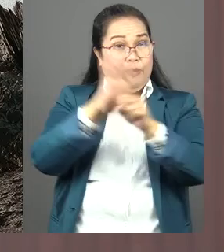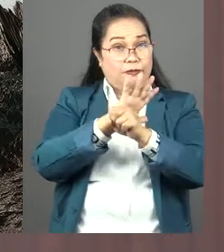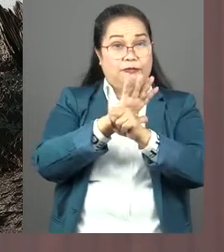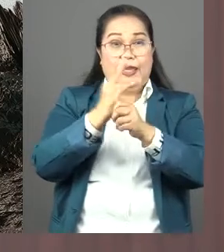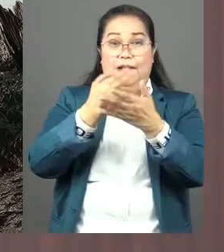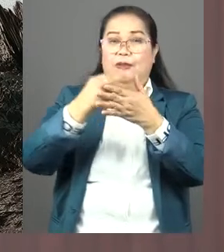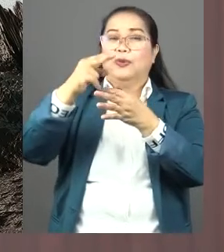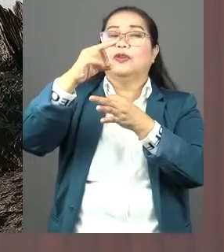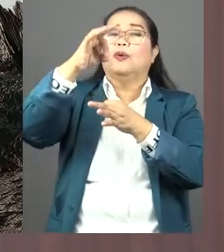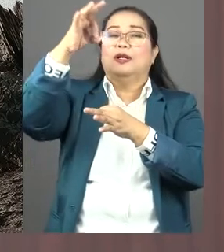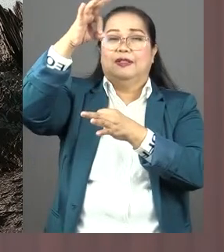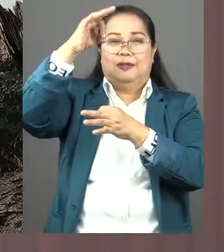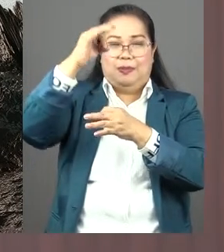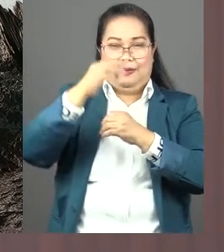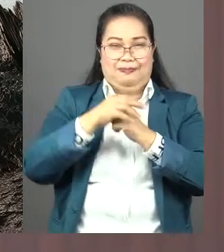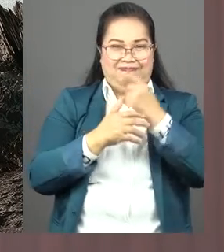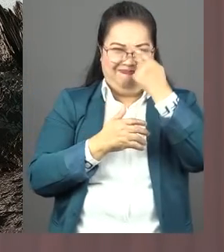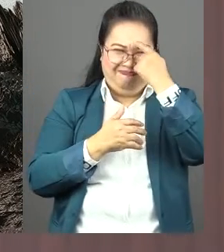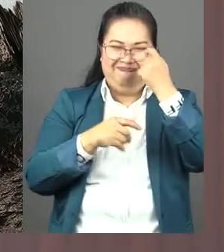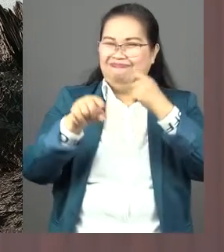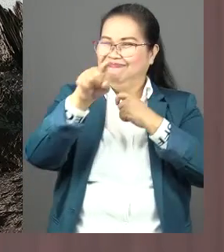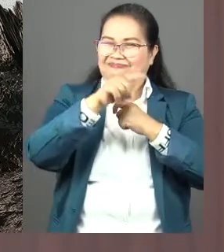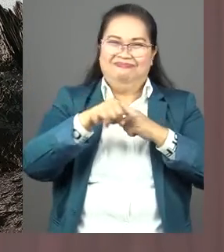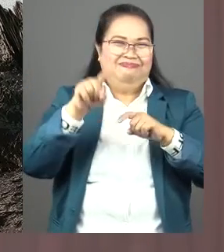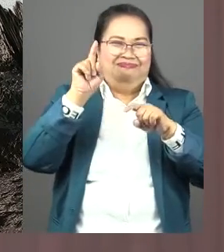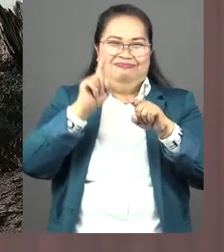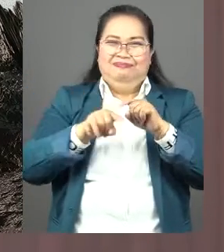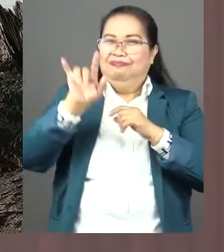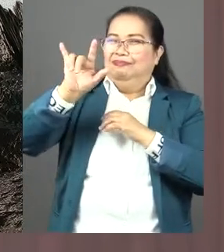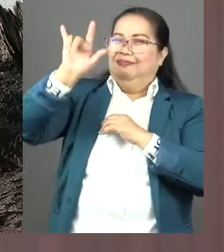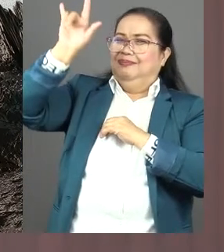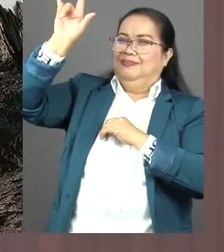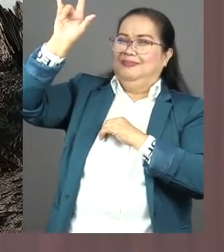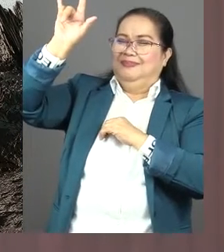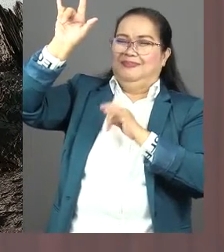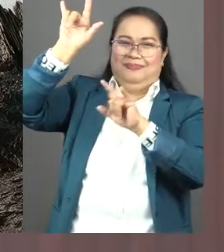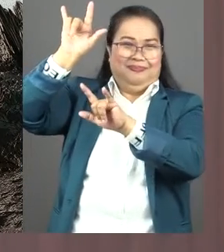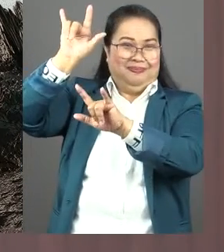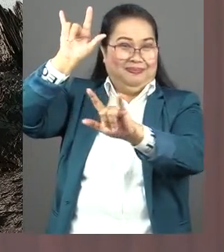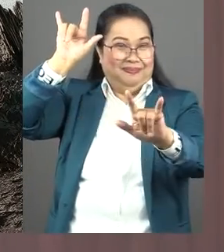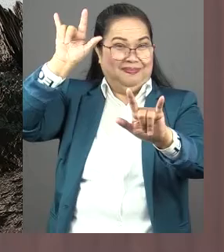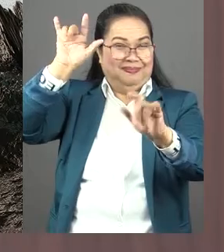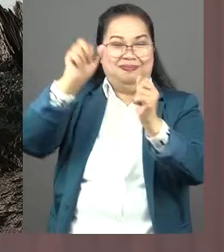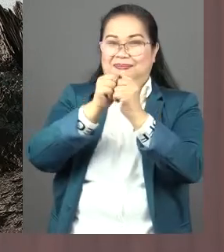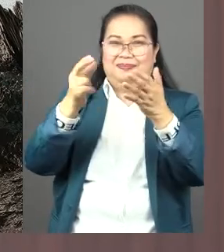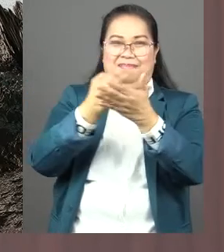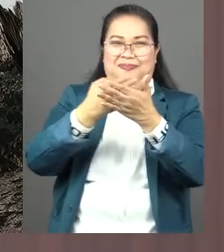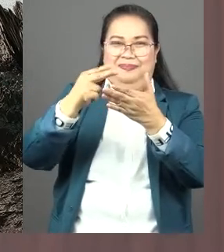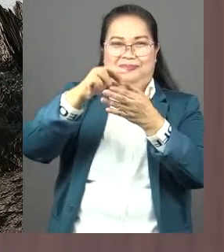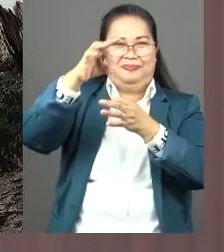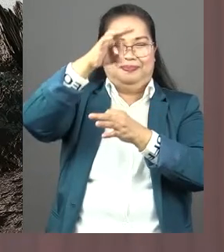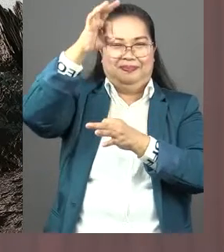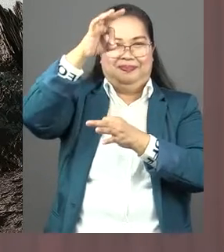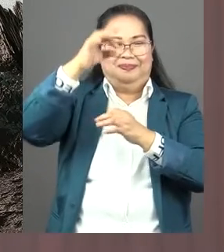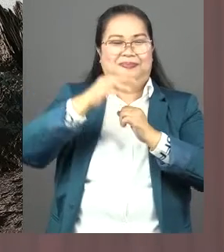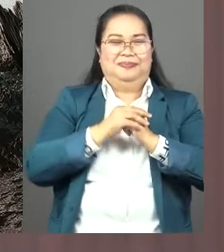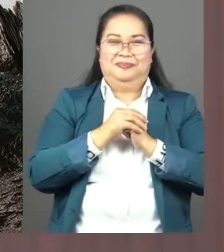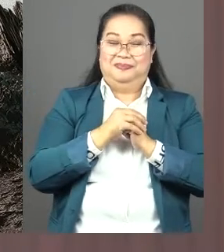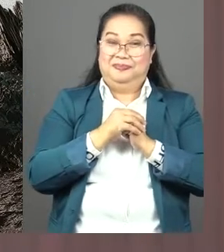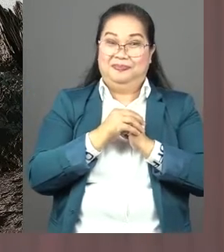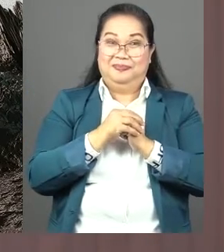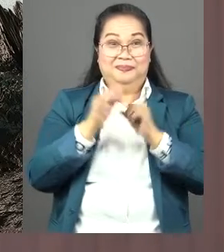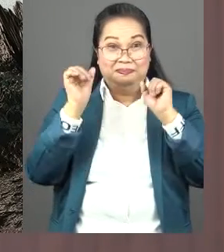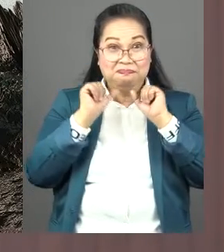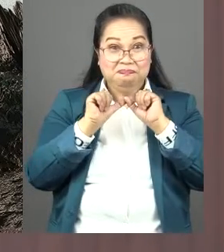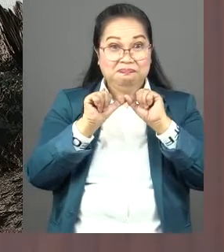Holy Spirit, because we cannot even love God or others without it. Not only is it a